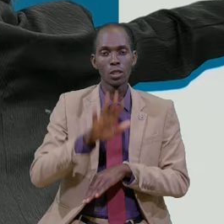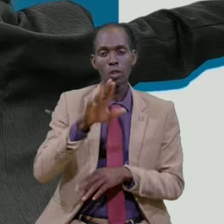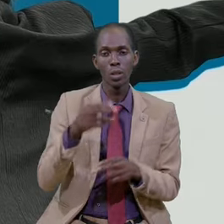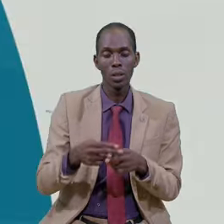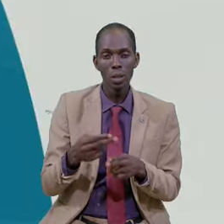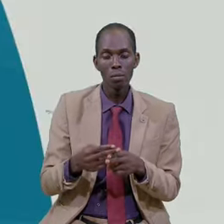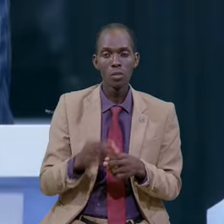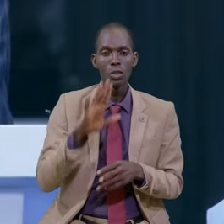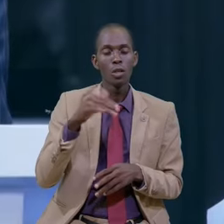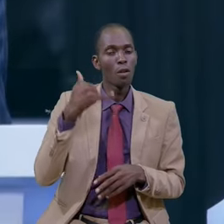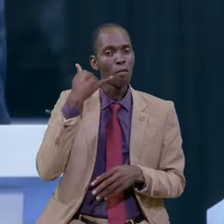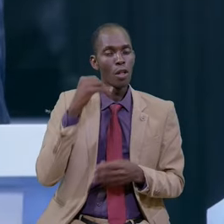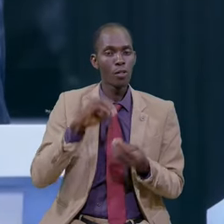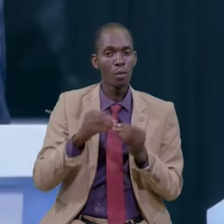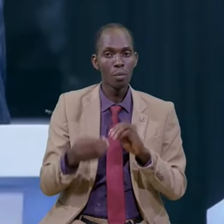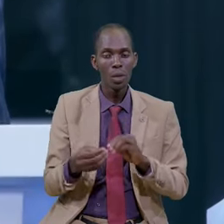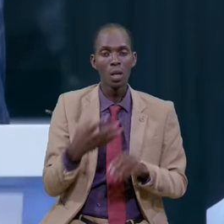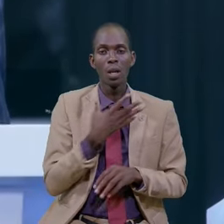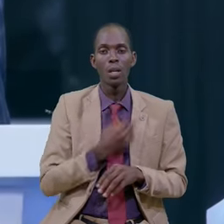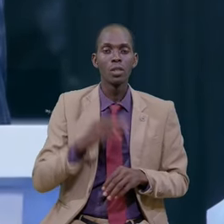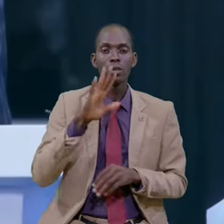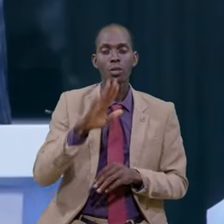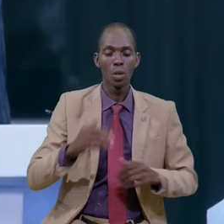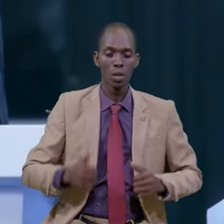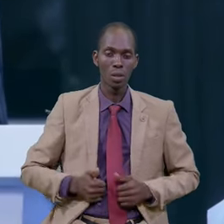phone number and your location